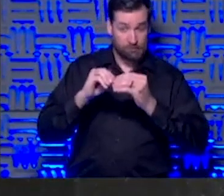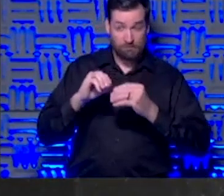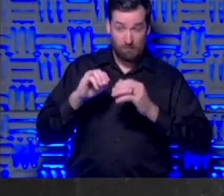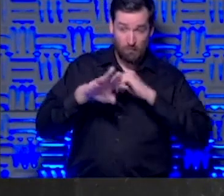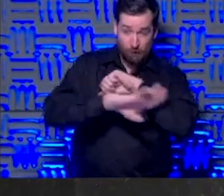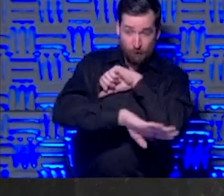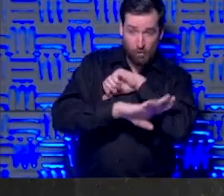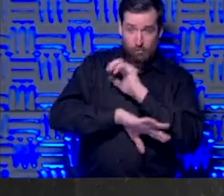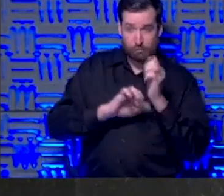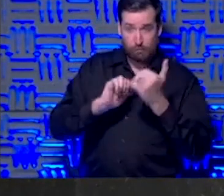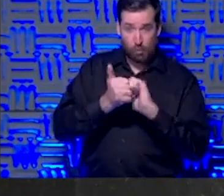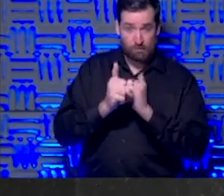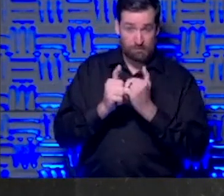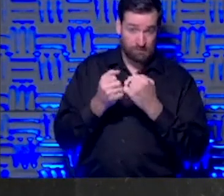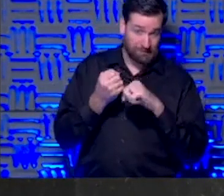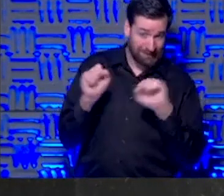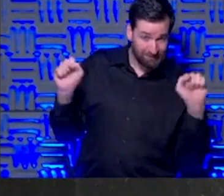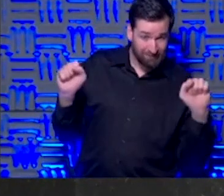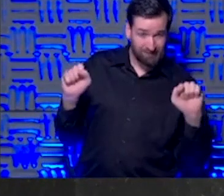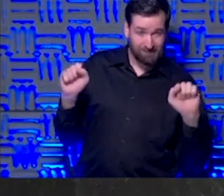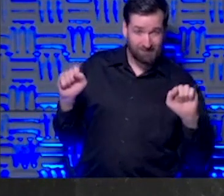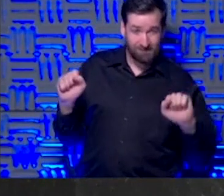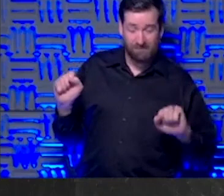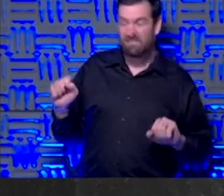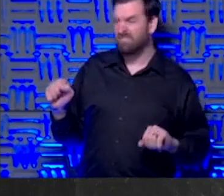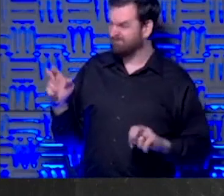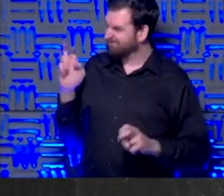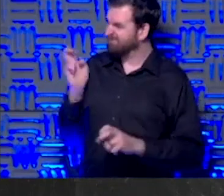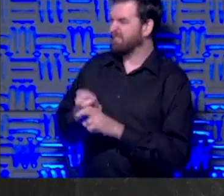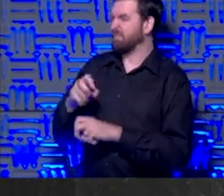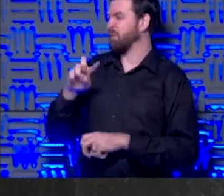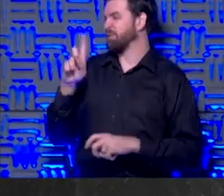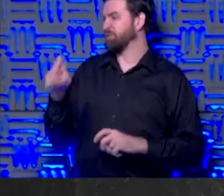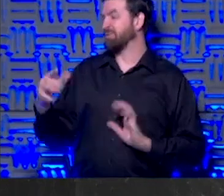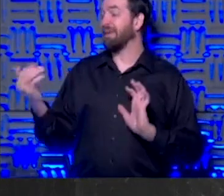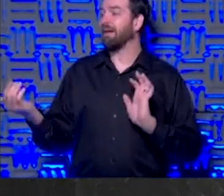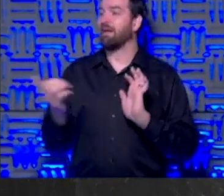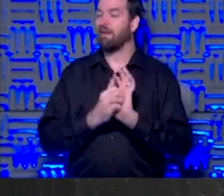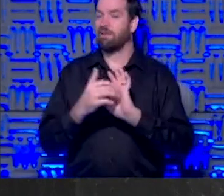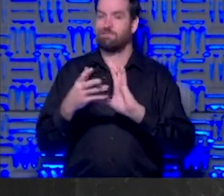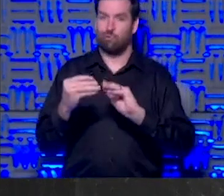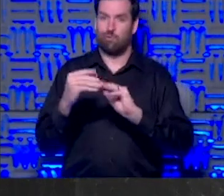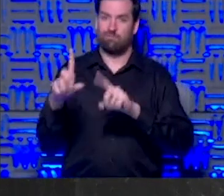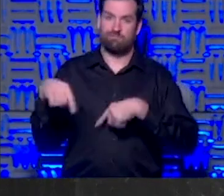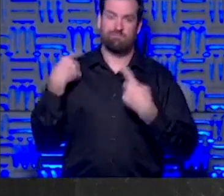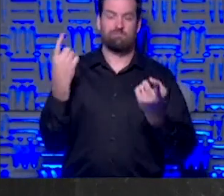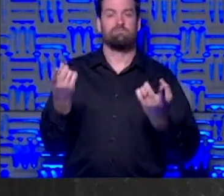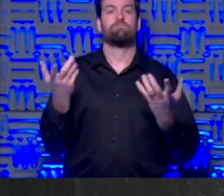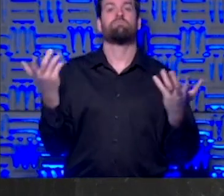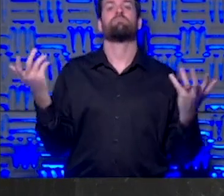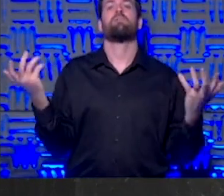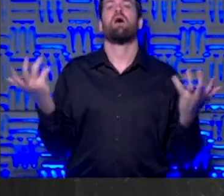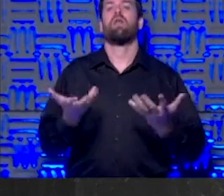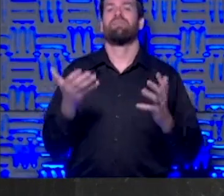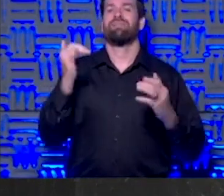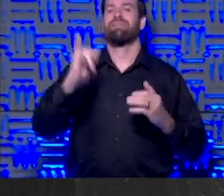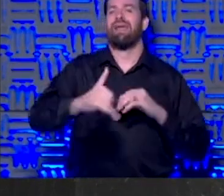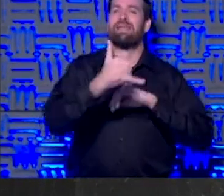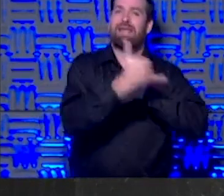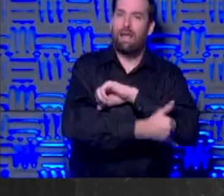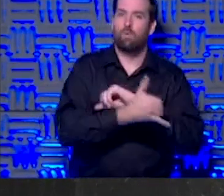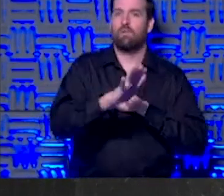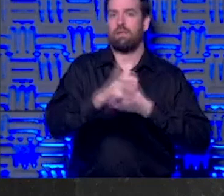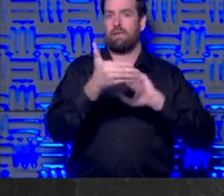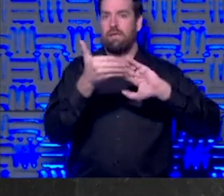sports? Now, that's another hard question, but I think it's going to come down to the same stories we've had, is what's the prevalence like in that county and that